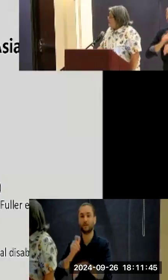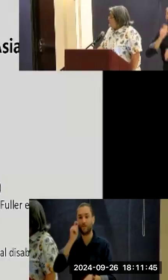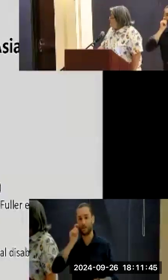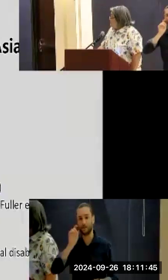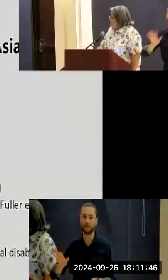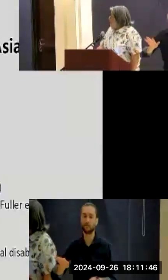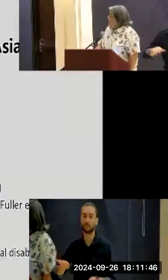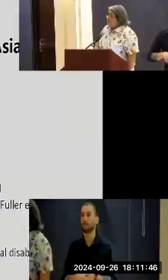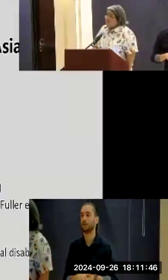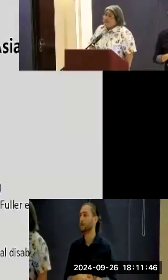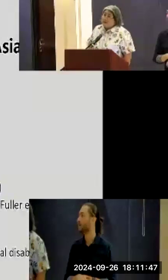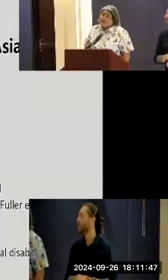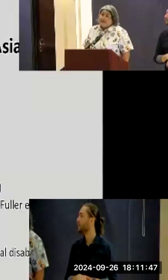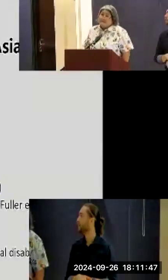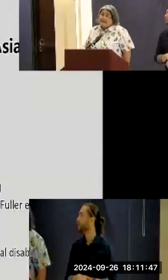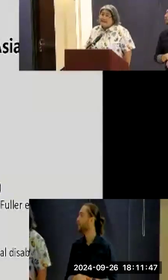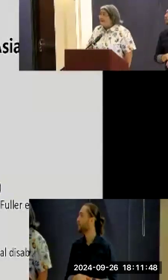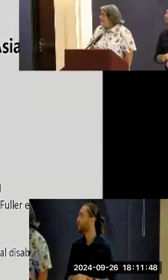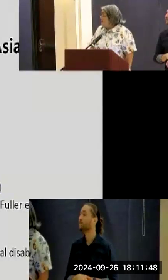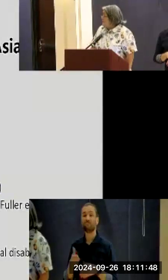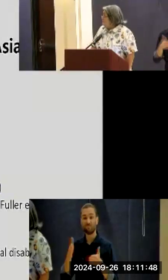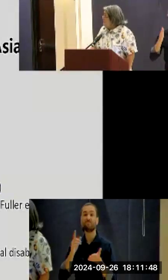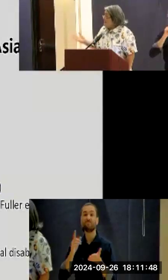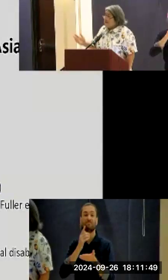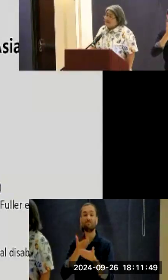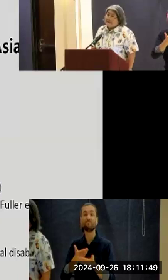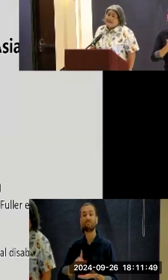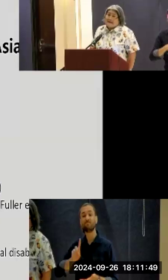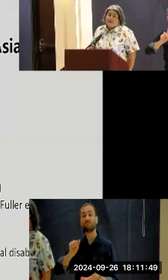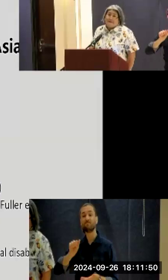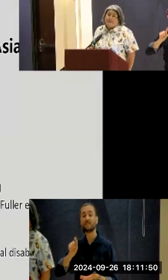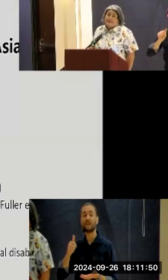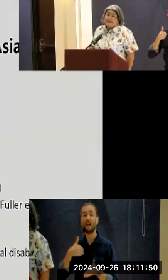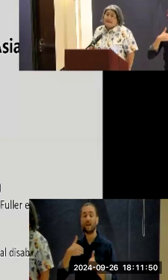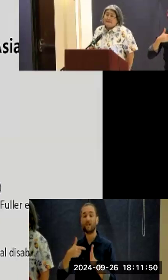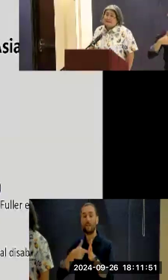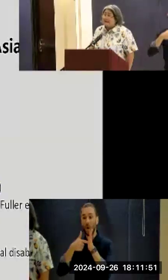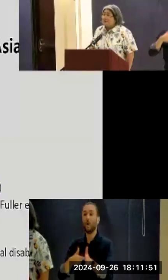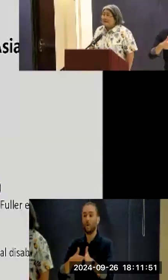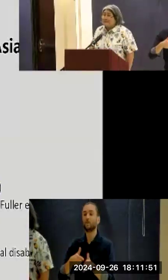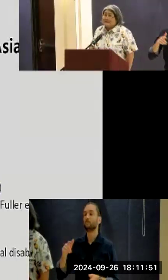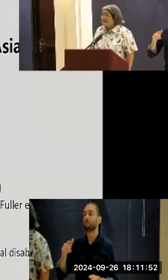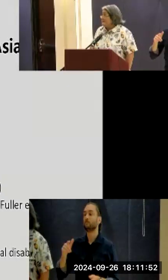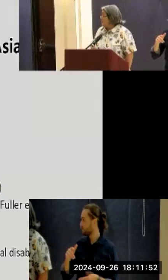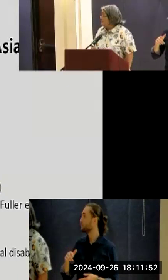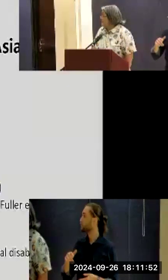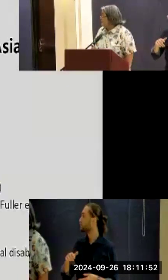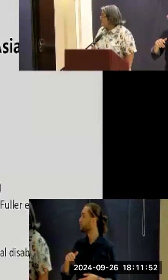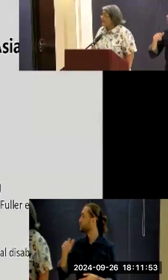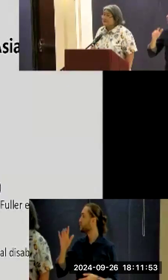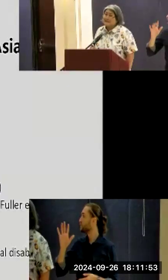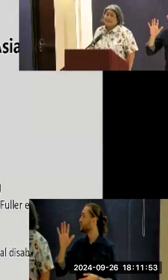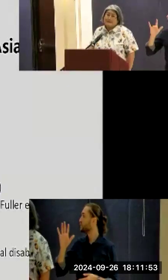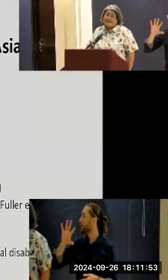And so data has found one state had 25%, another state had 29% of people with